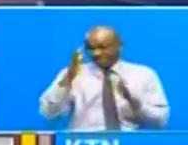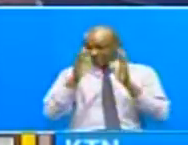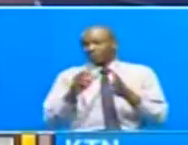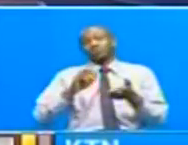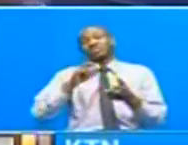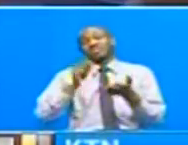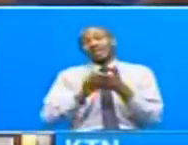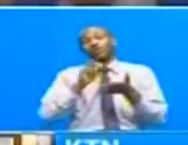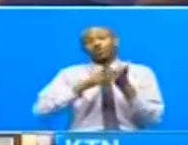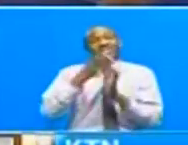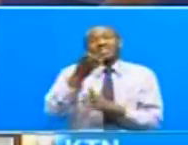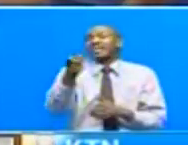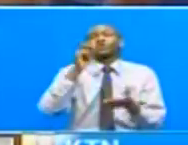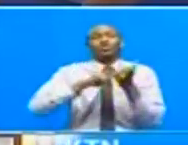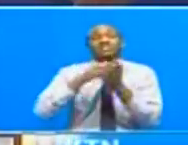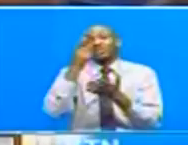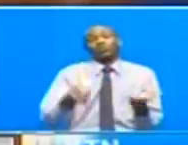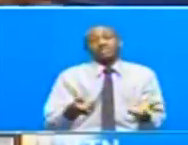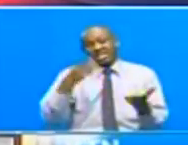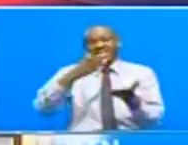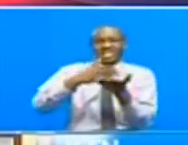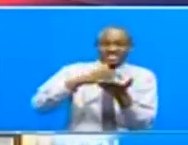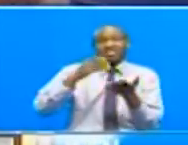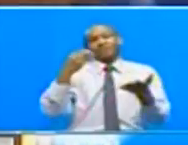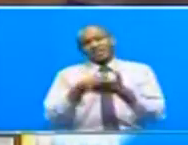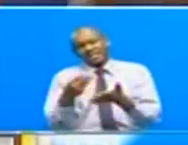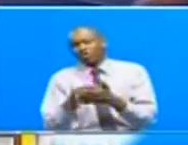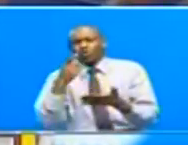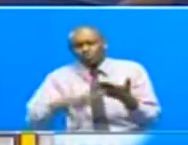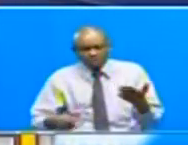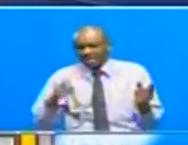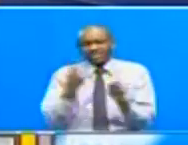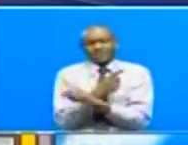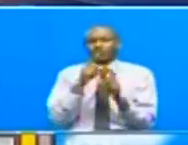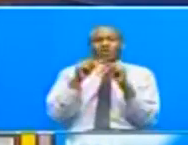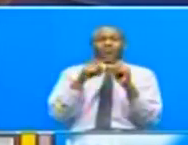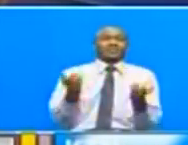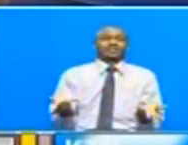somewhere. Yes. What does that contract say? Is it a lease finance, or does it have some other terminology?